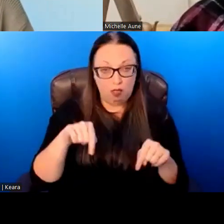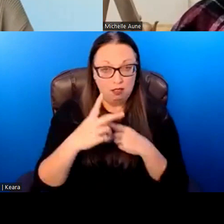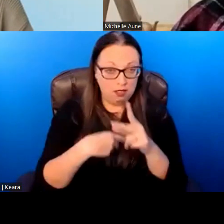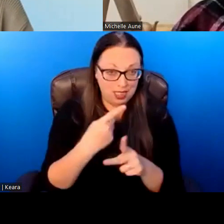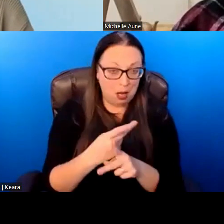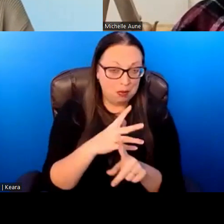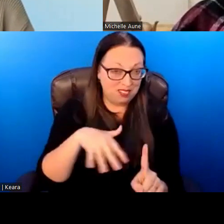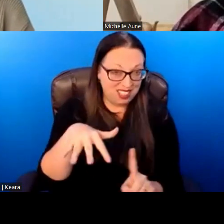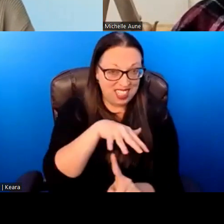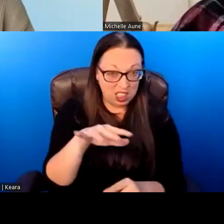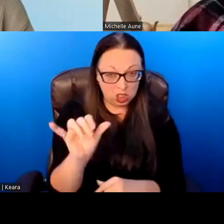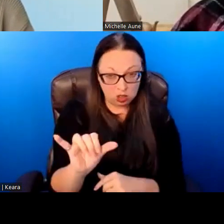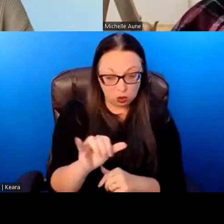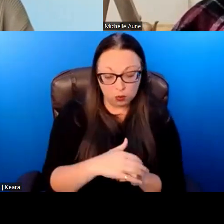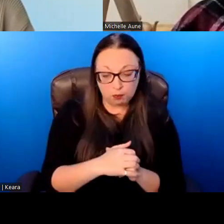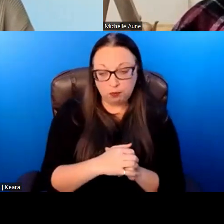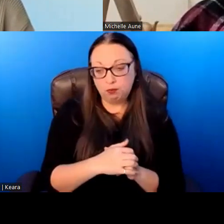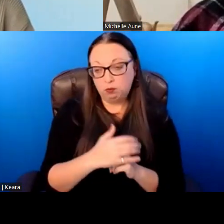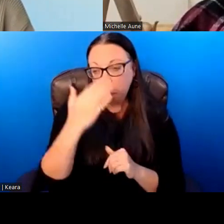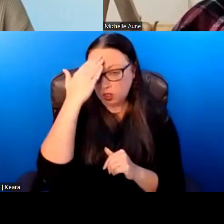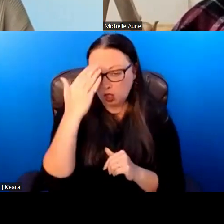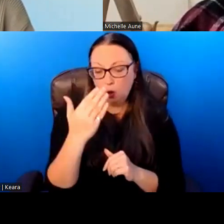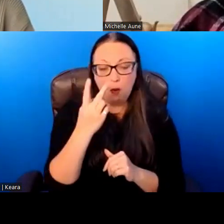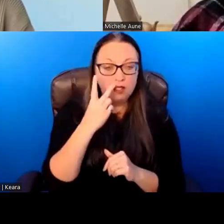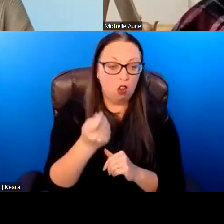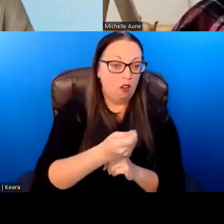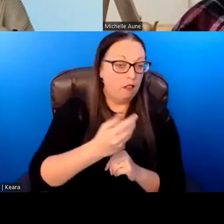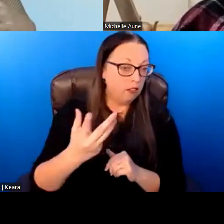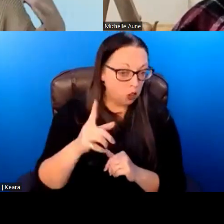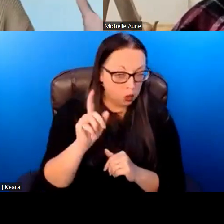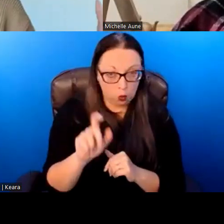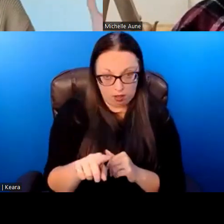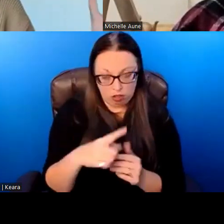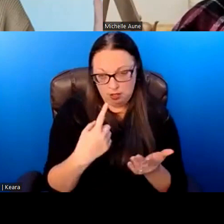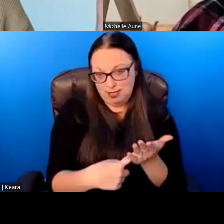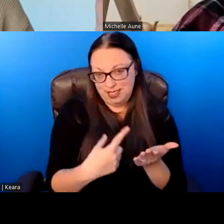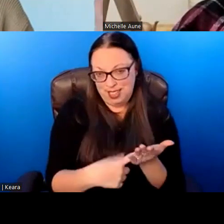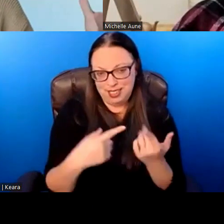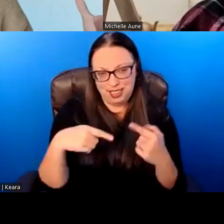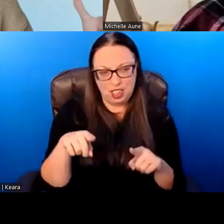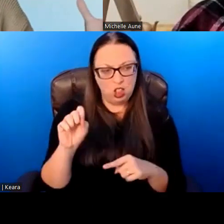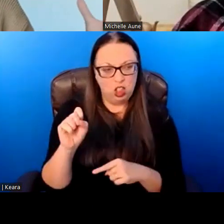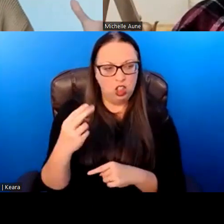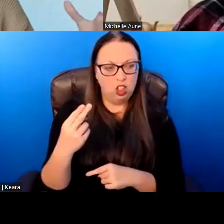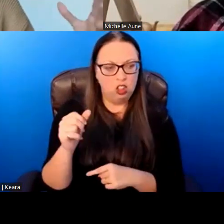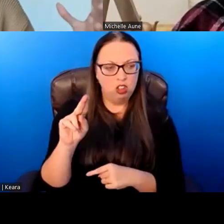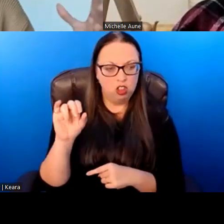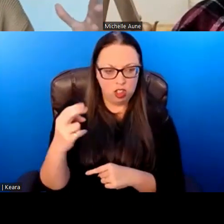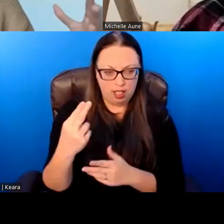settings as well. I know we had a few questions when you were discussing, and I think it was during Shanna's part of the